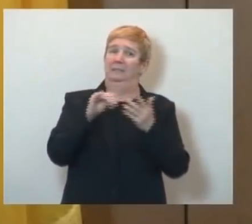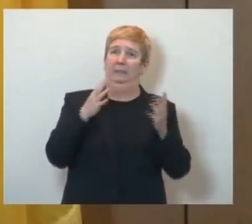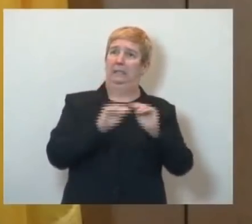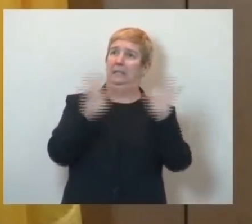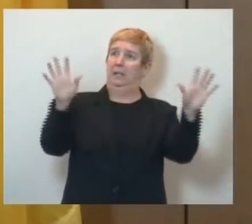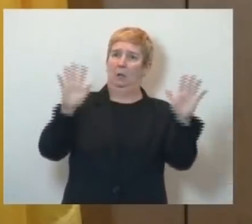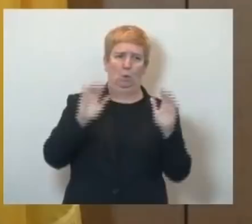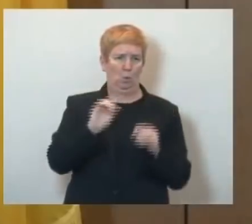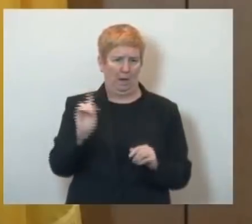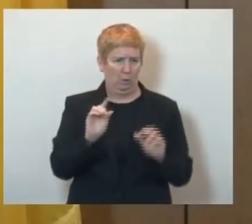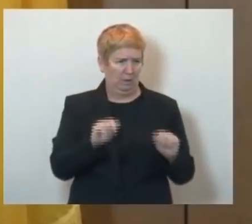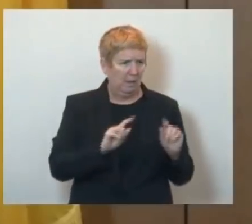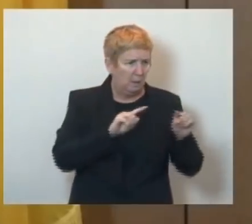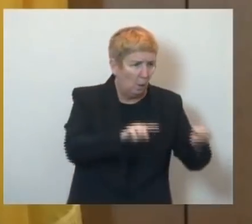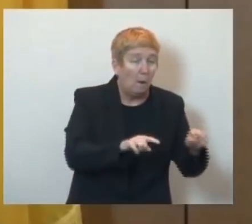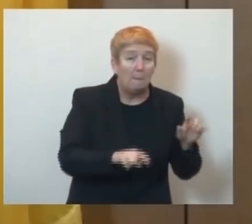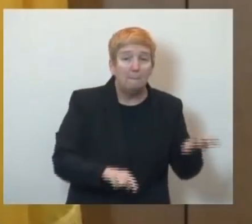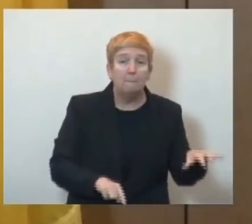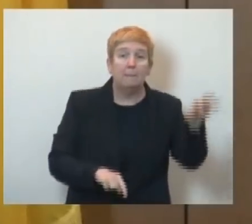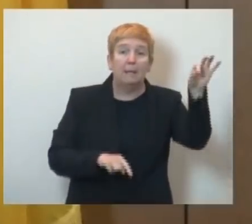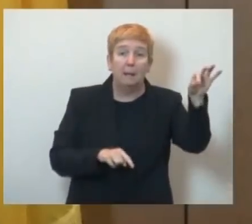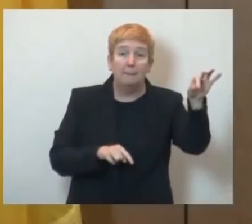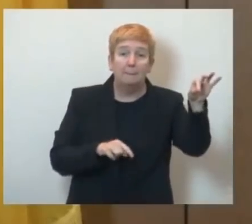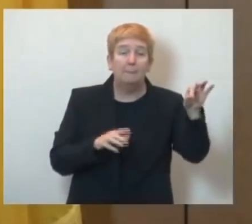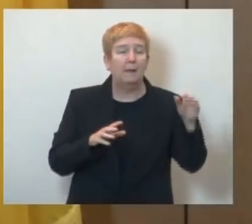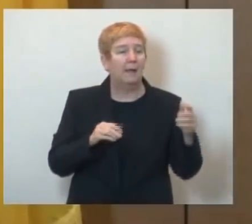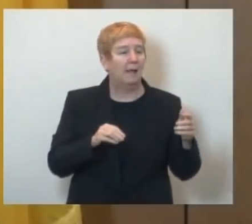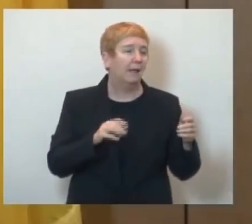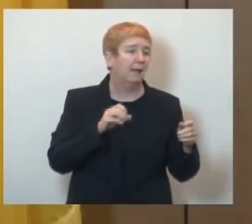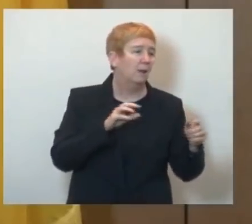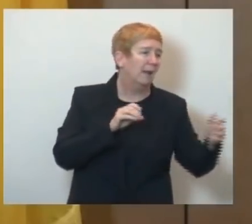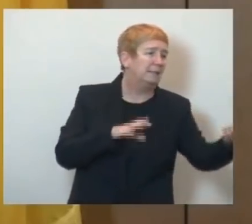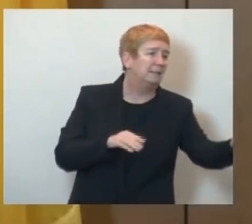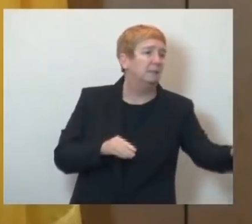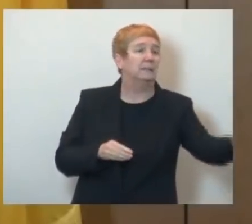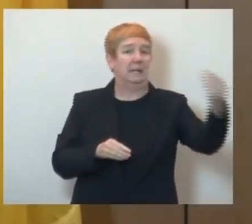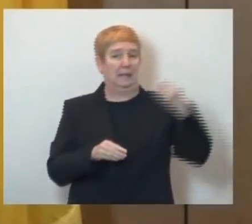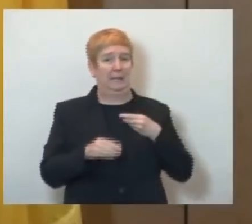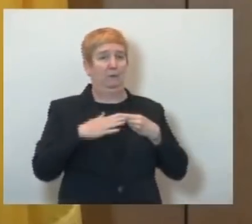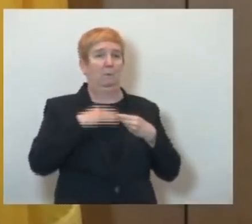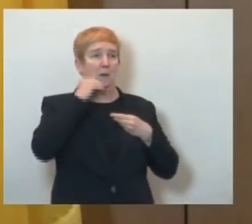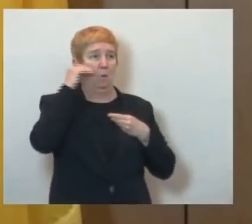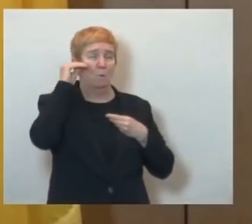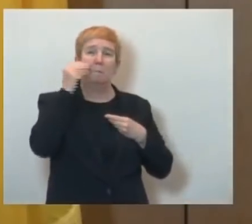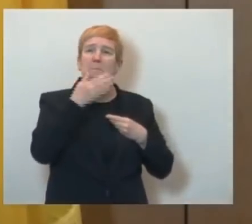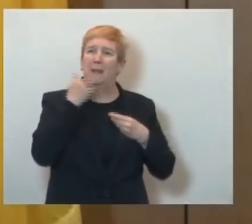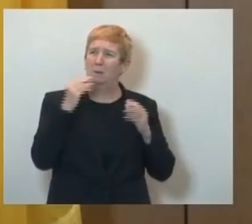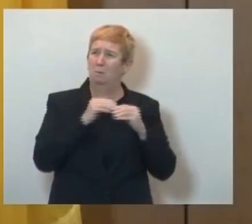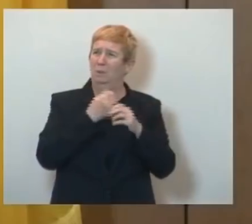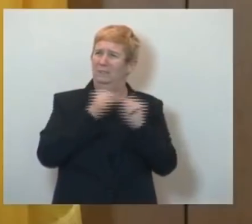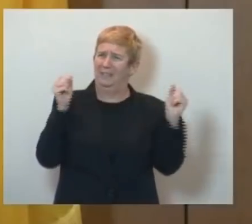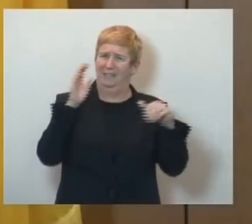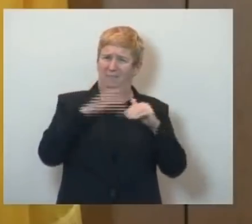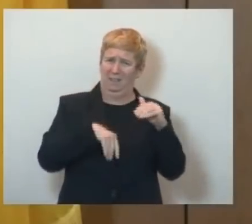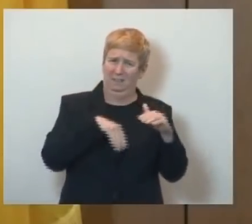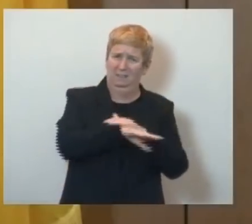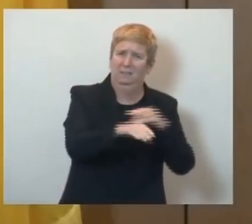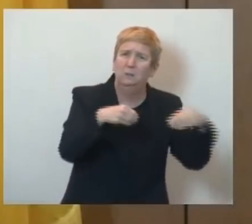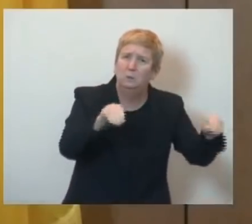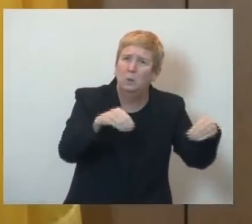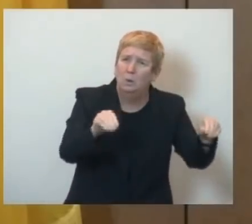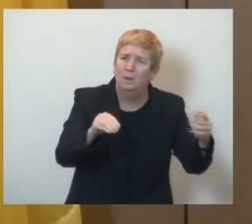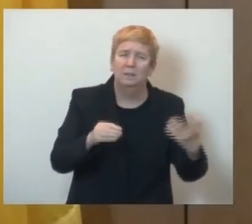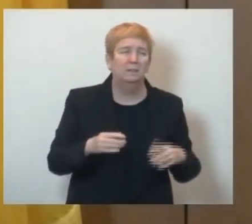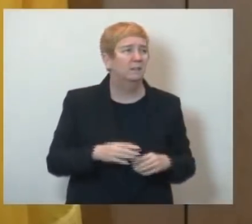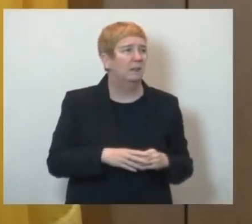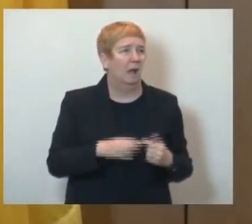it. Curbside pickup and delivery are safer than going into a grocery store. I'm clear about that, right? Person to person.